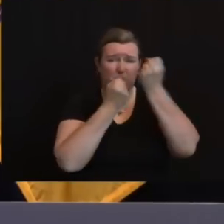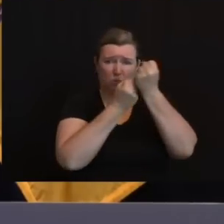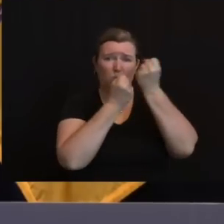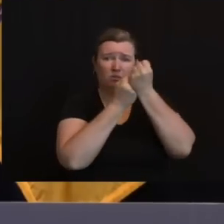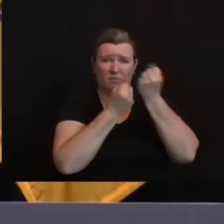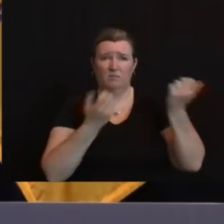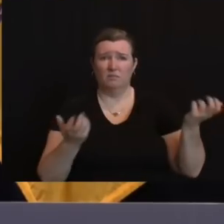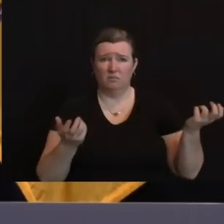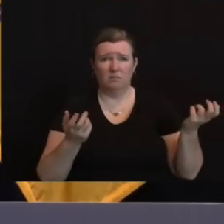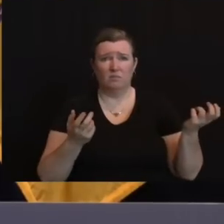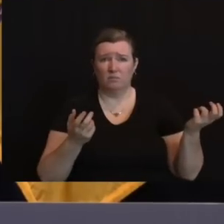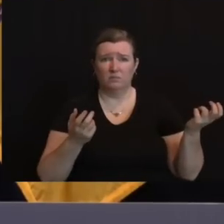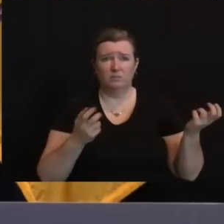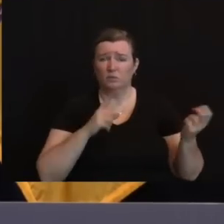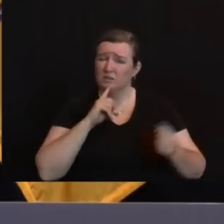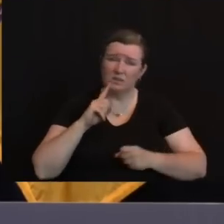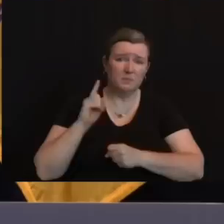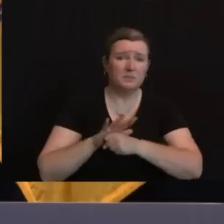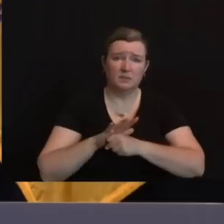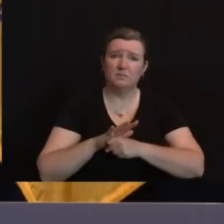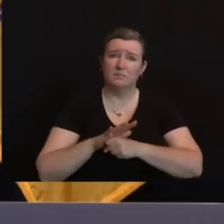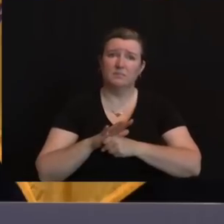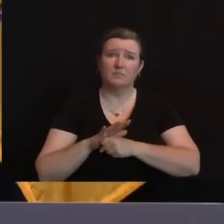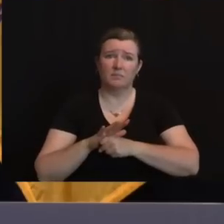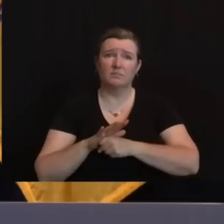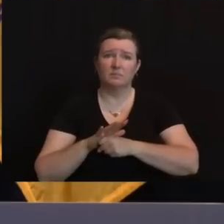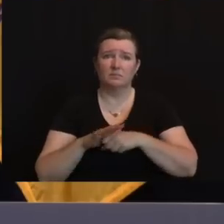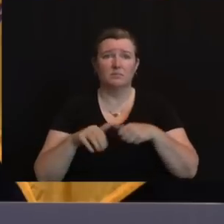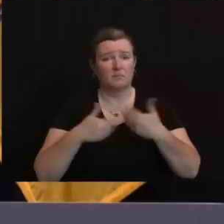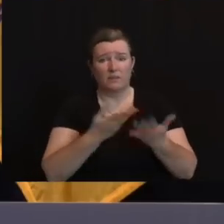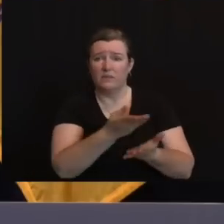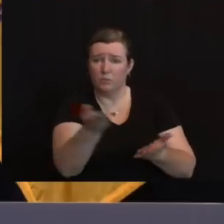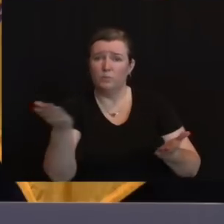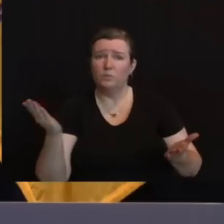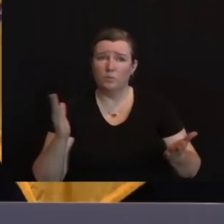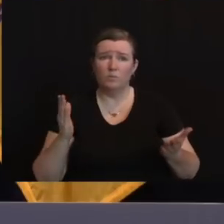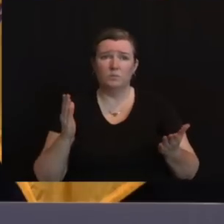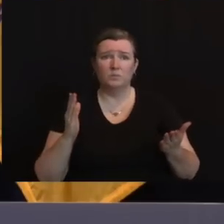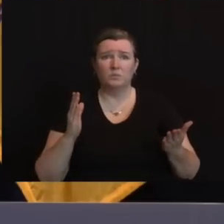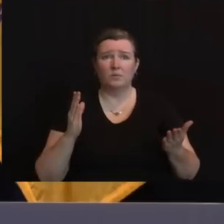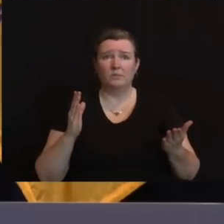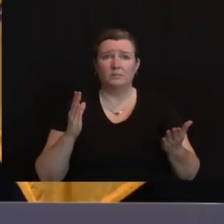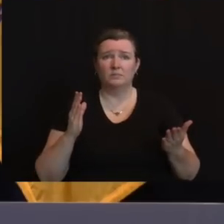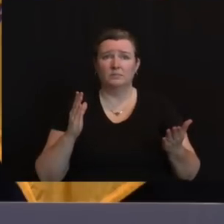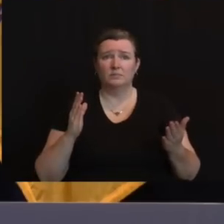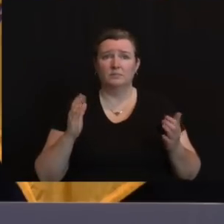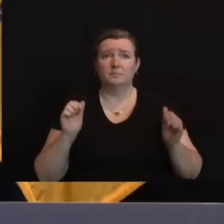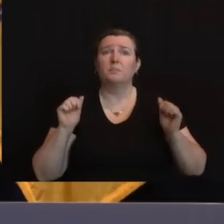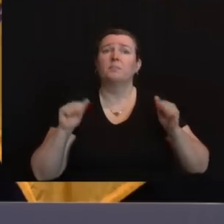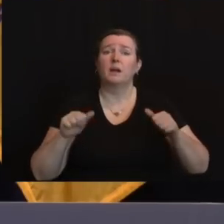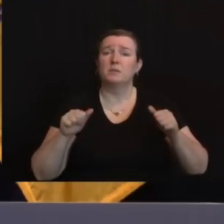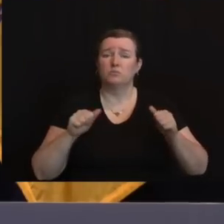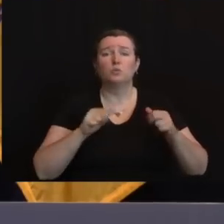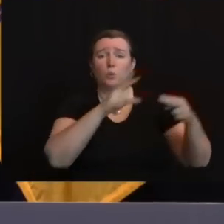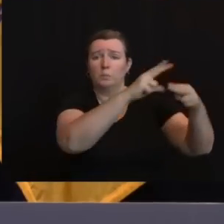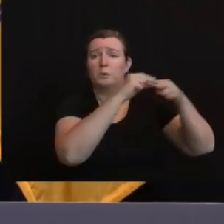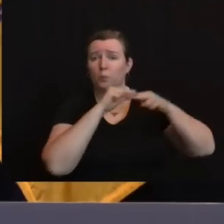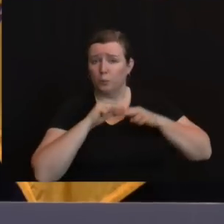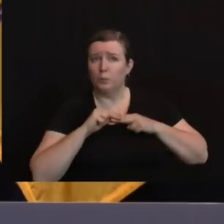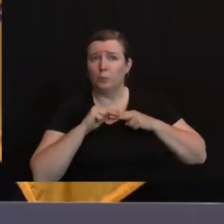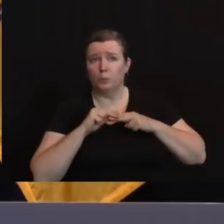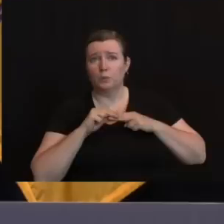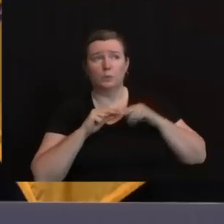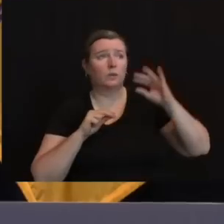committed to being able to get that borrowing ability, to get the federal cash, to find new sources of revenue. It's all